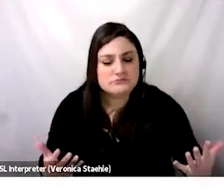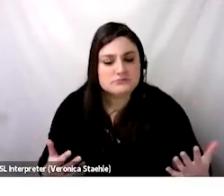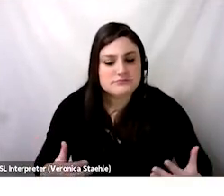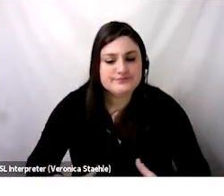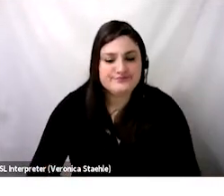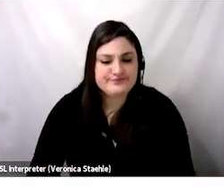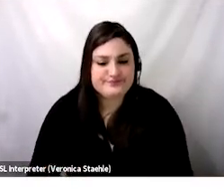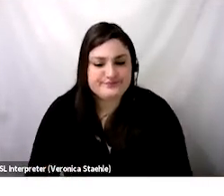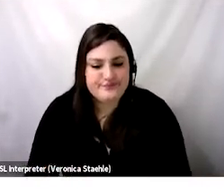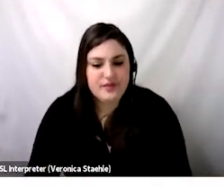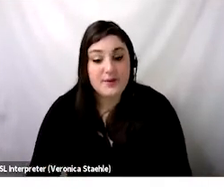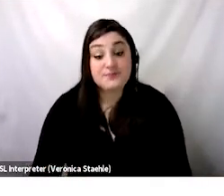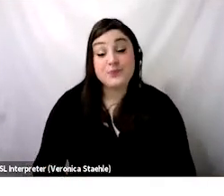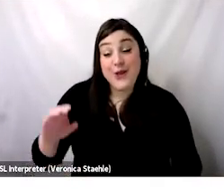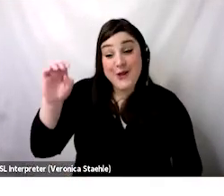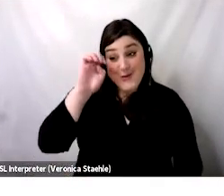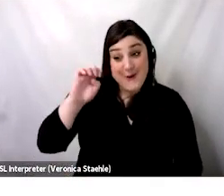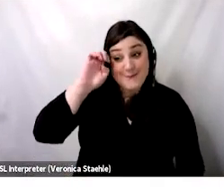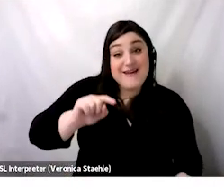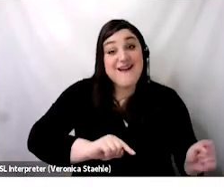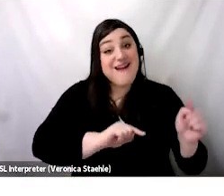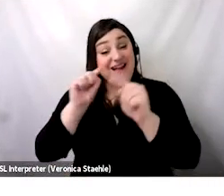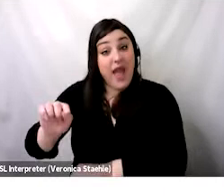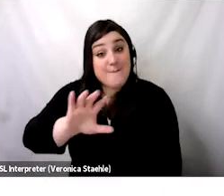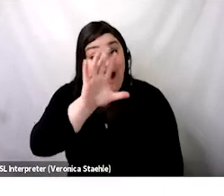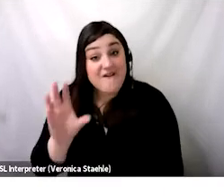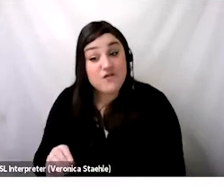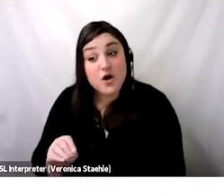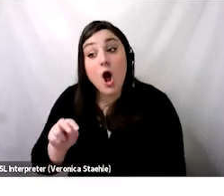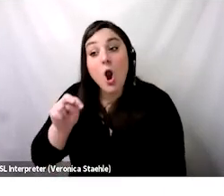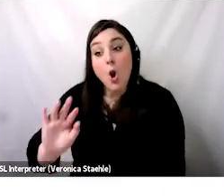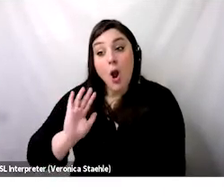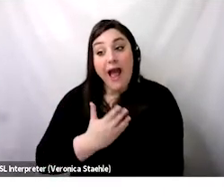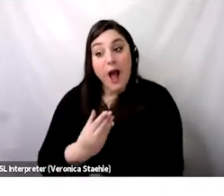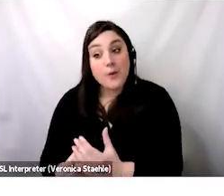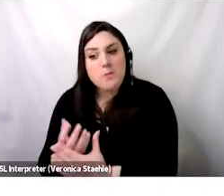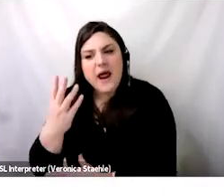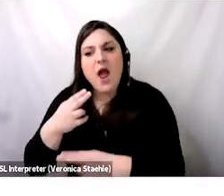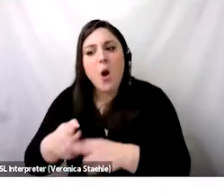call them weeds because they could not understand how important they were.